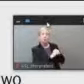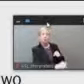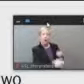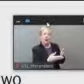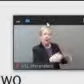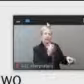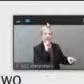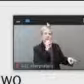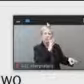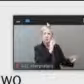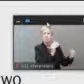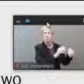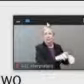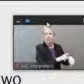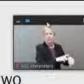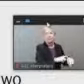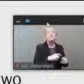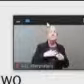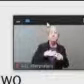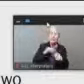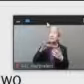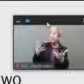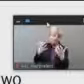remember the number